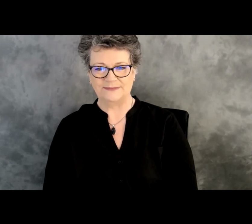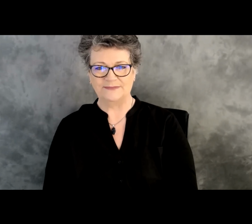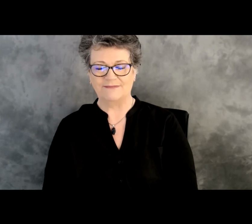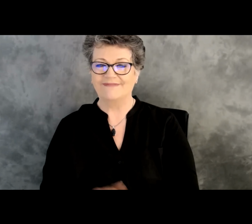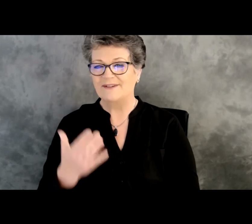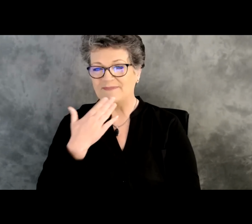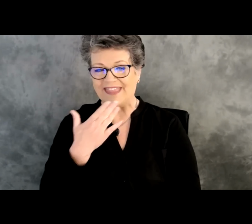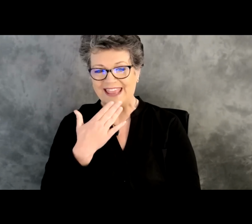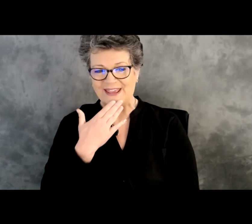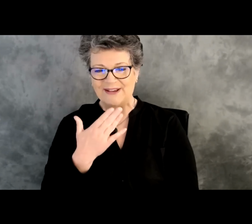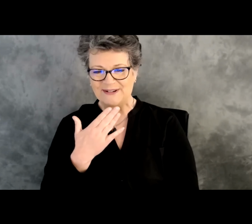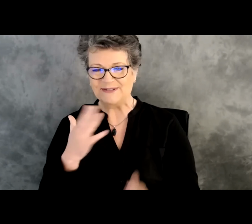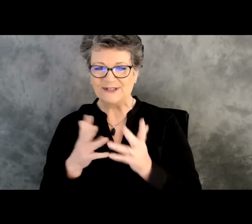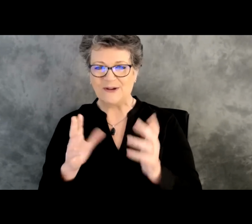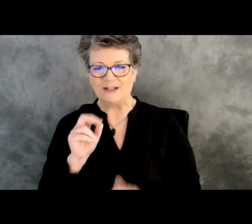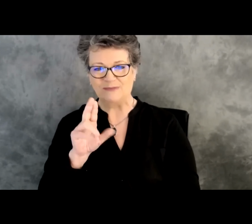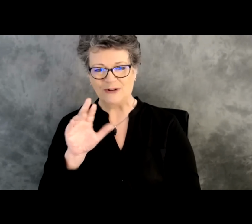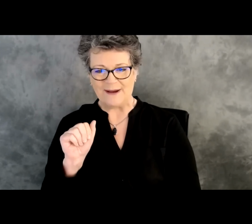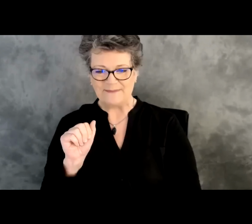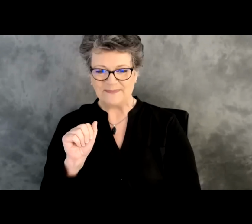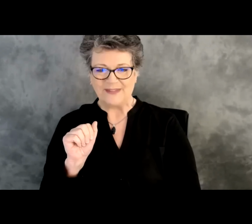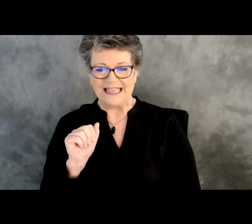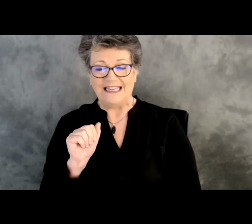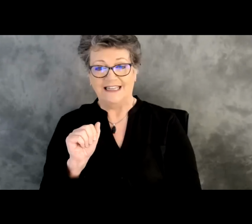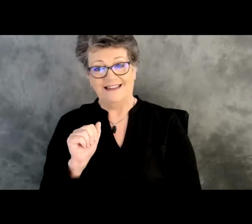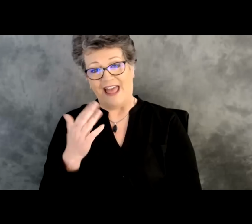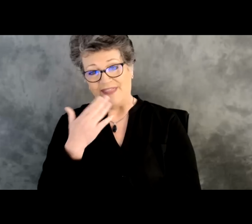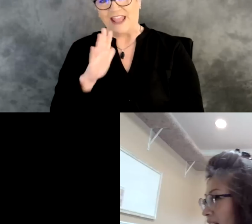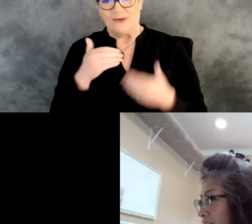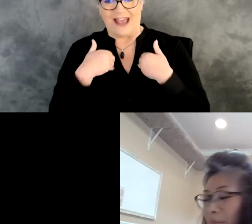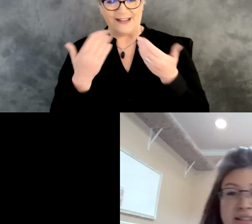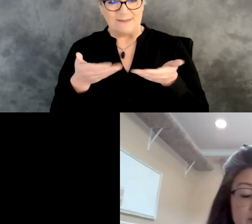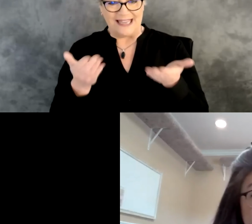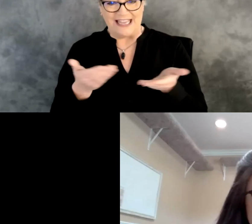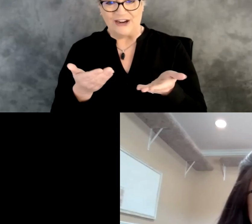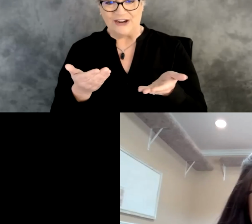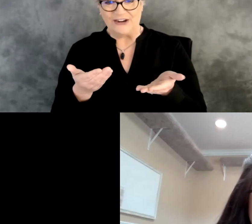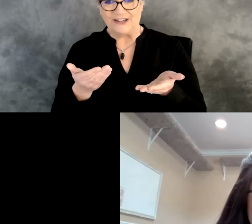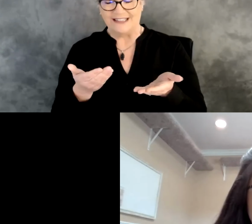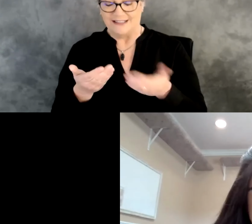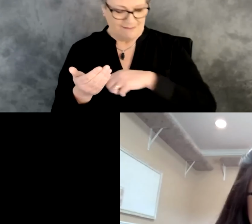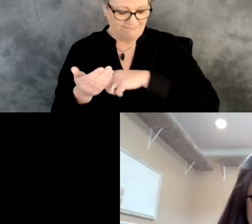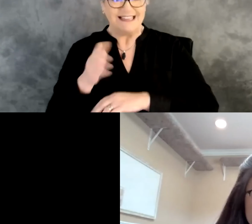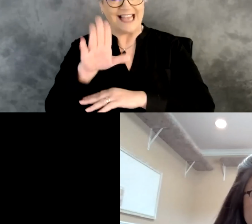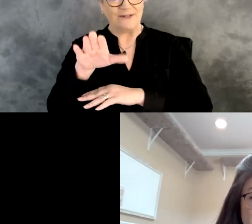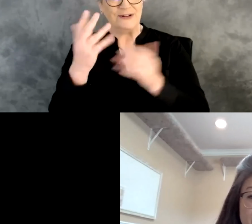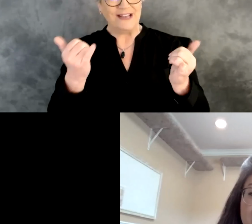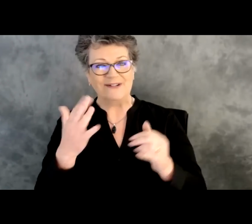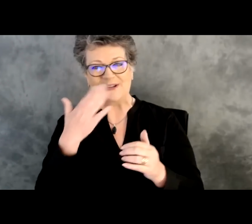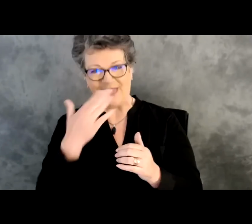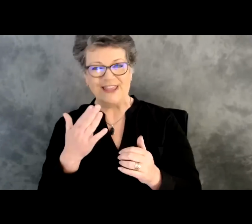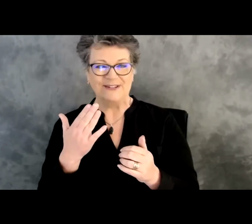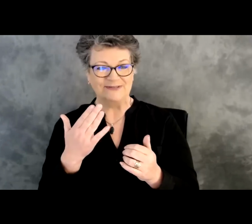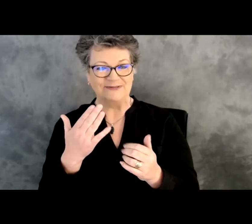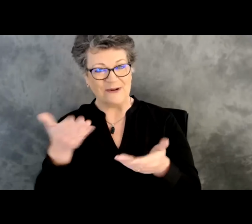Great, thank you so much, Maria, and thanks for having me here it's afternoon, so thanks for having me here this